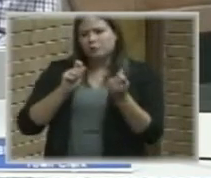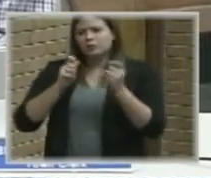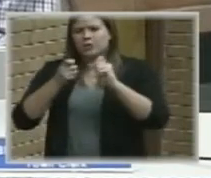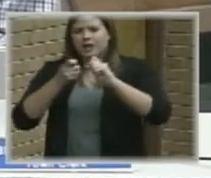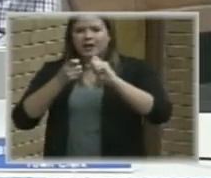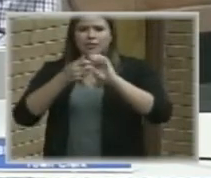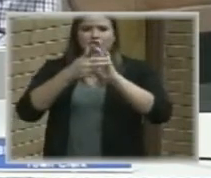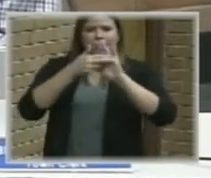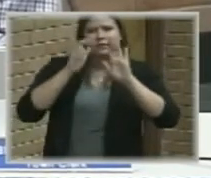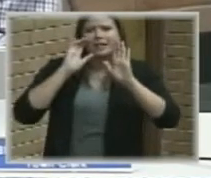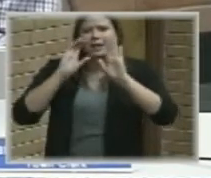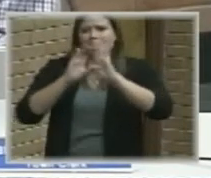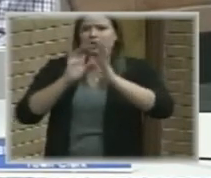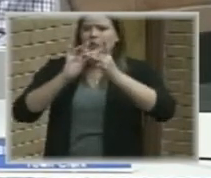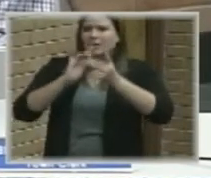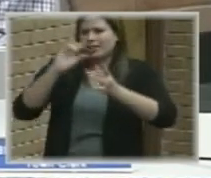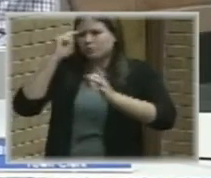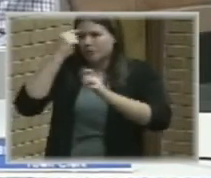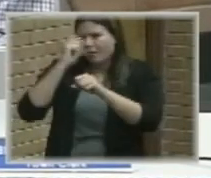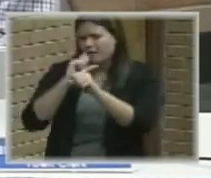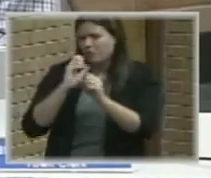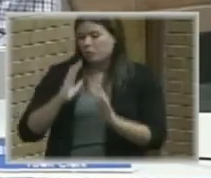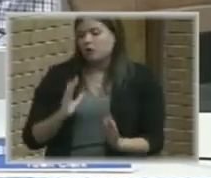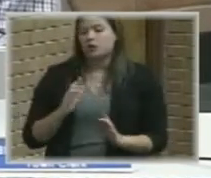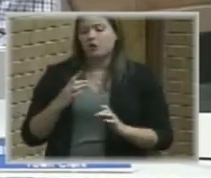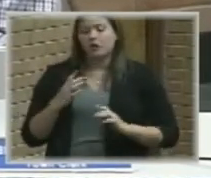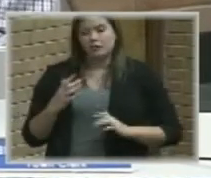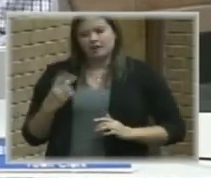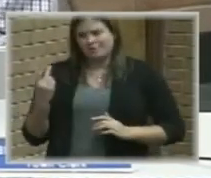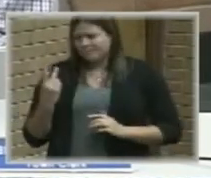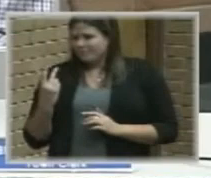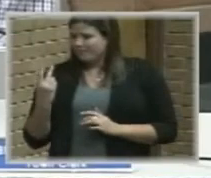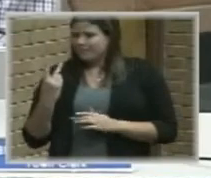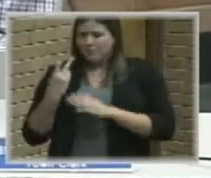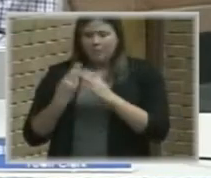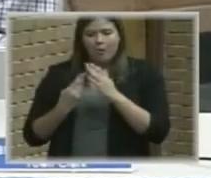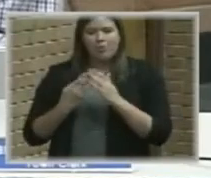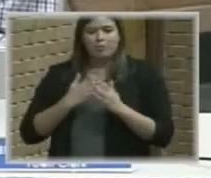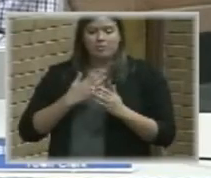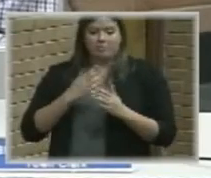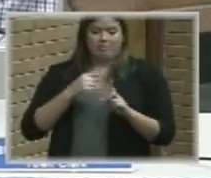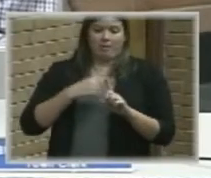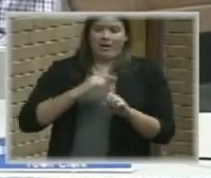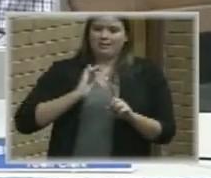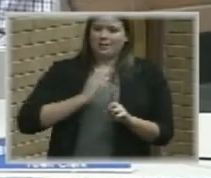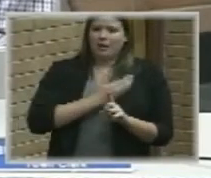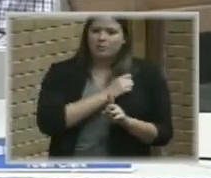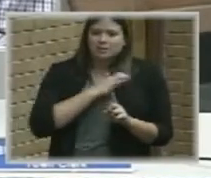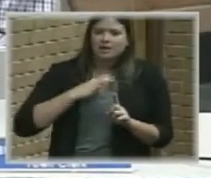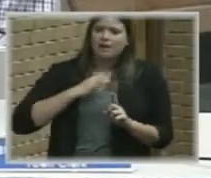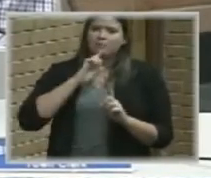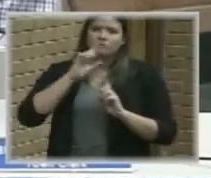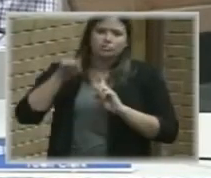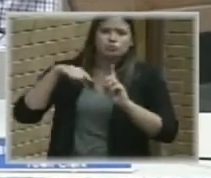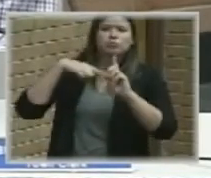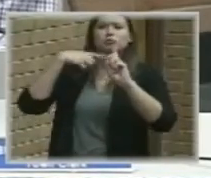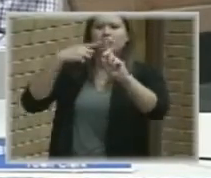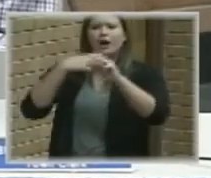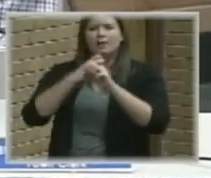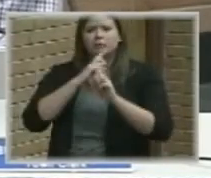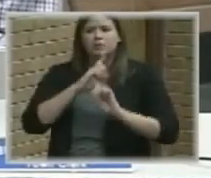that I've strived for with all of my staff, is to make sure that we're giving